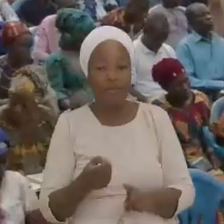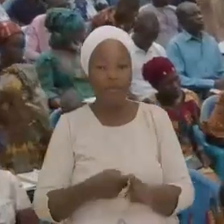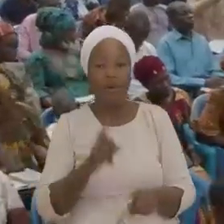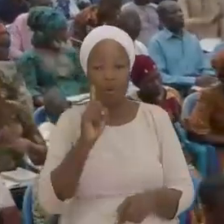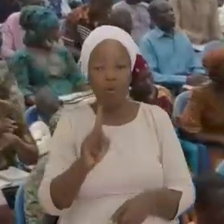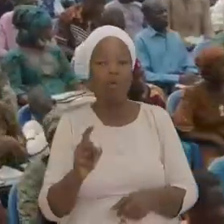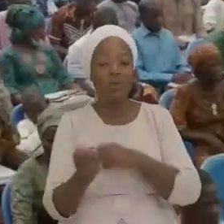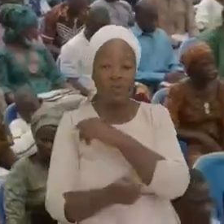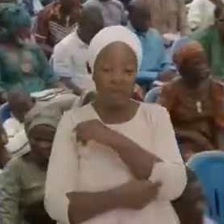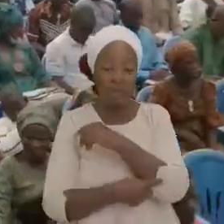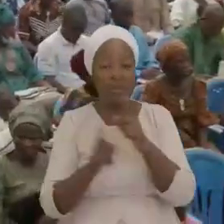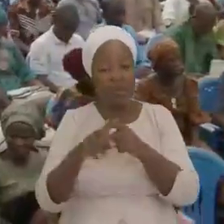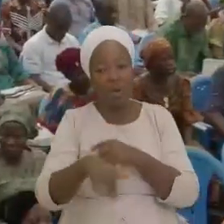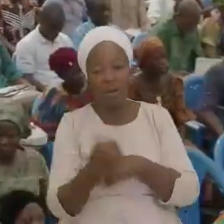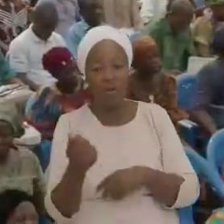another temptation,